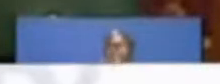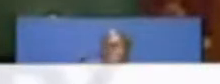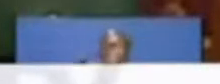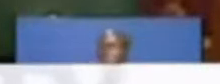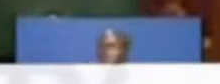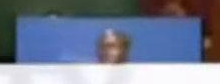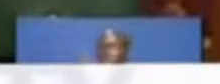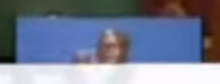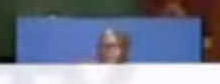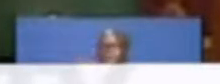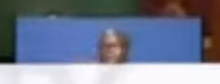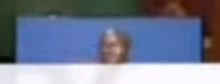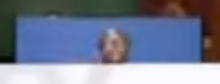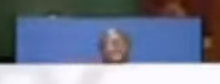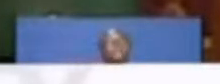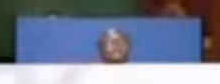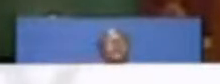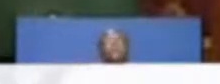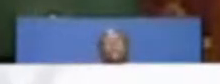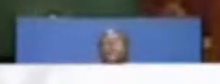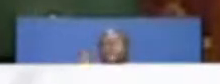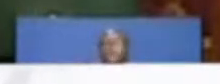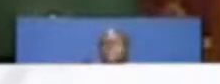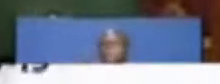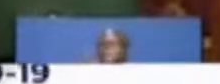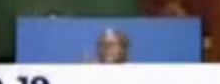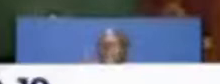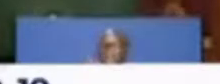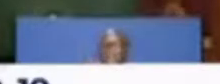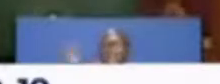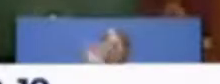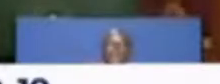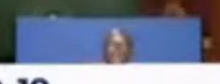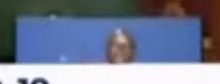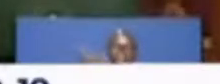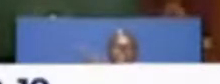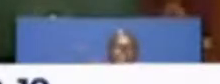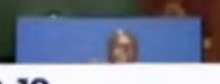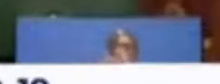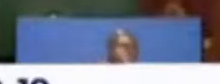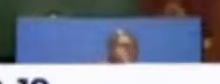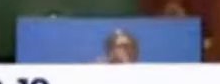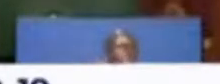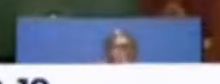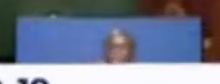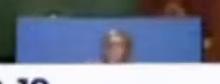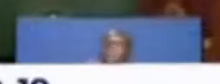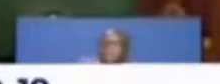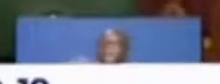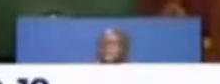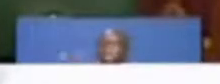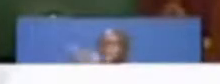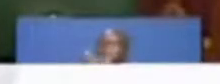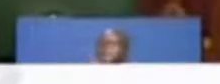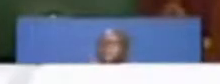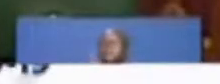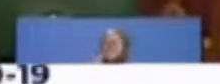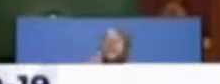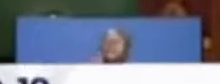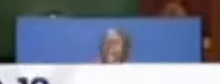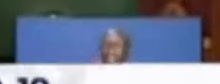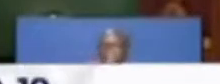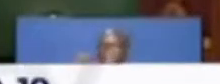today approximately 1 million shillings every day. Previously, this outlet collected 8,000 shillings